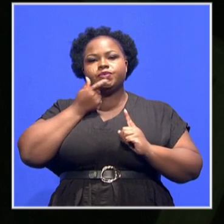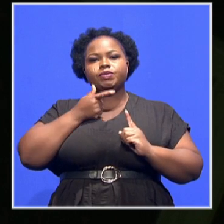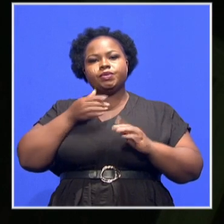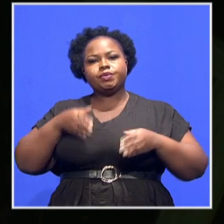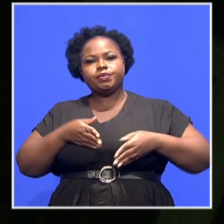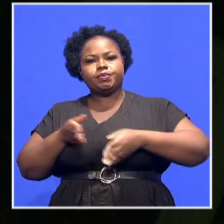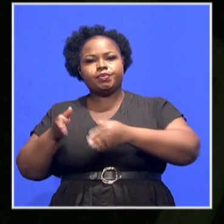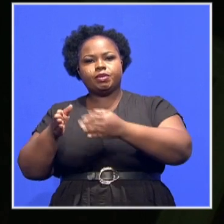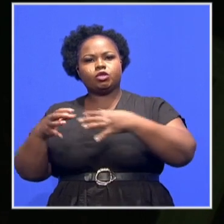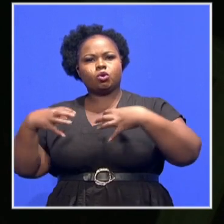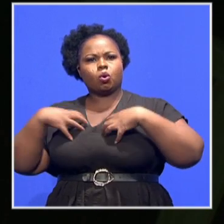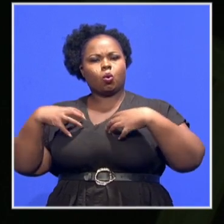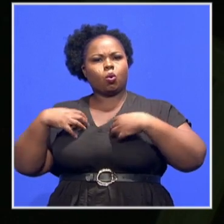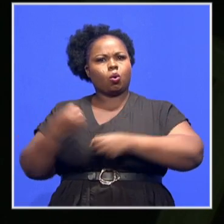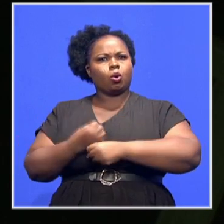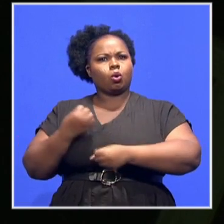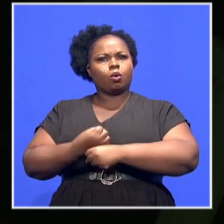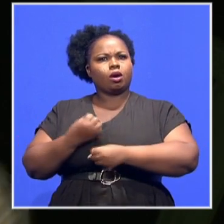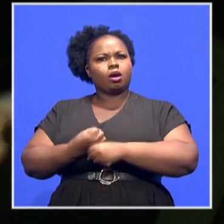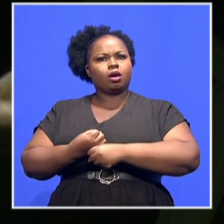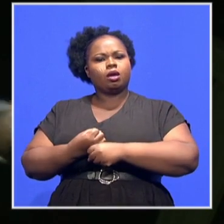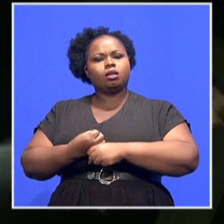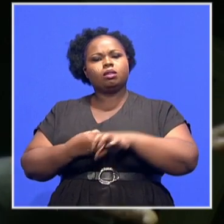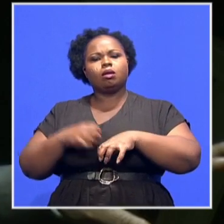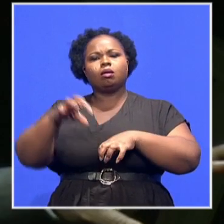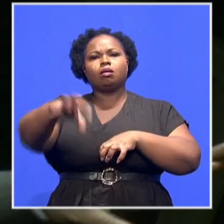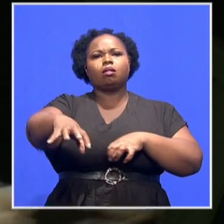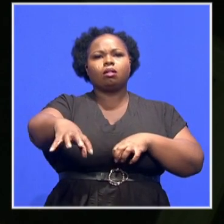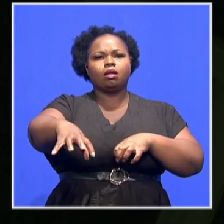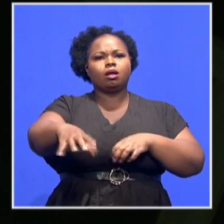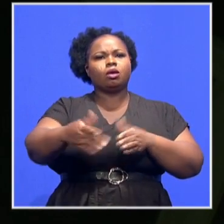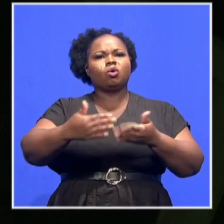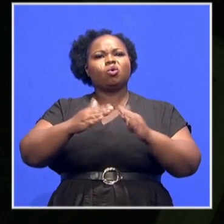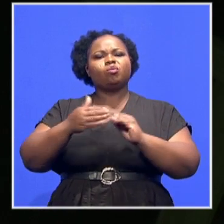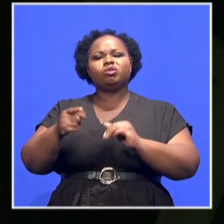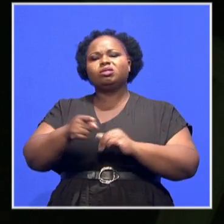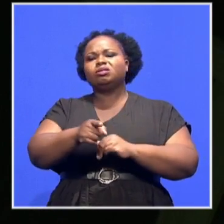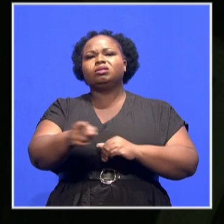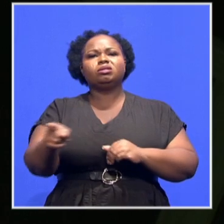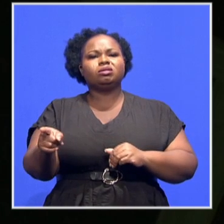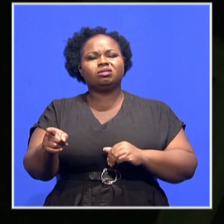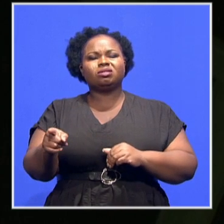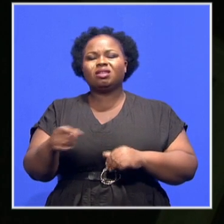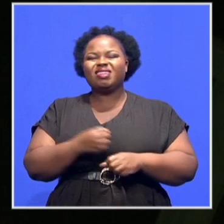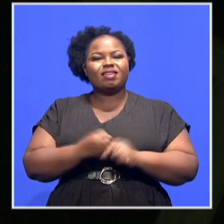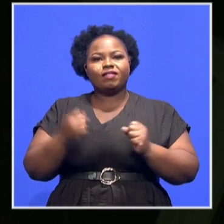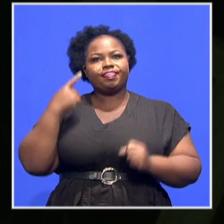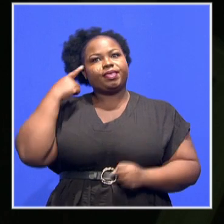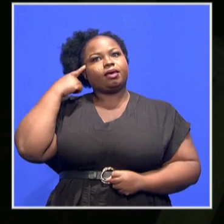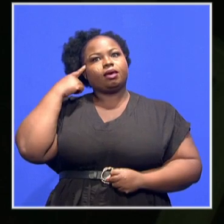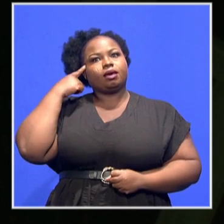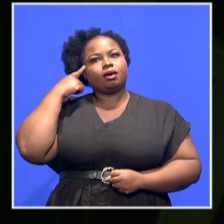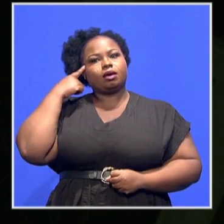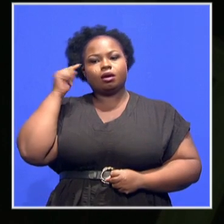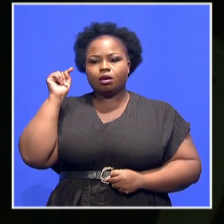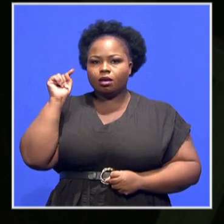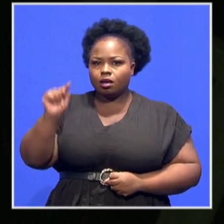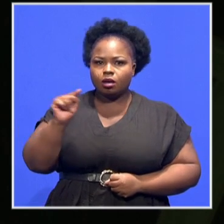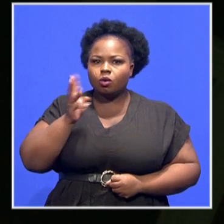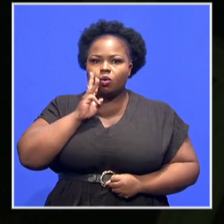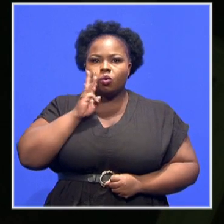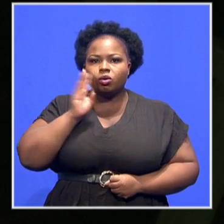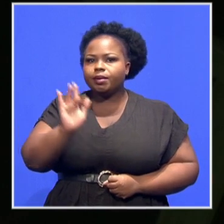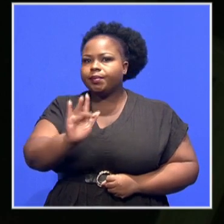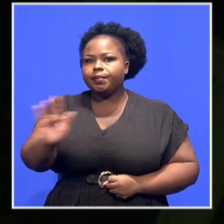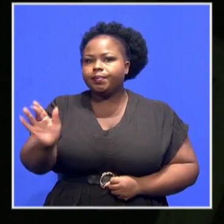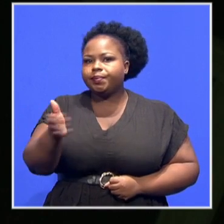into its own operations and not make sure or even think about water